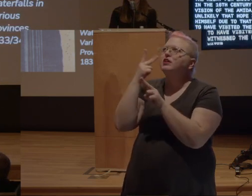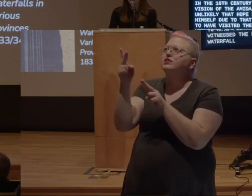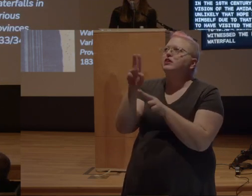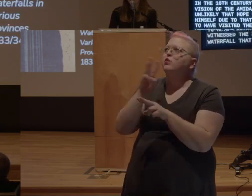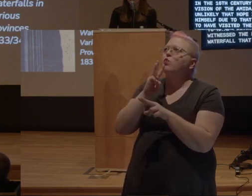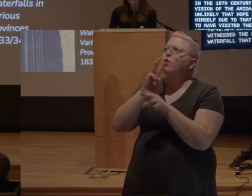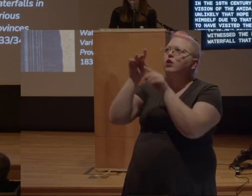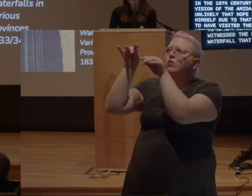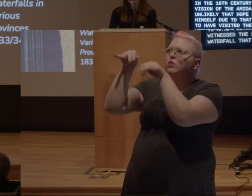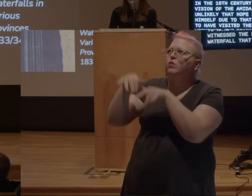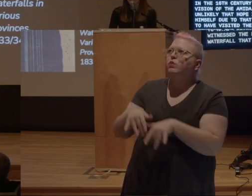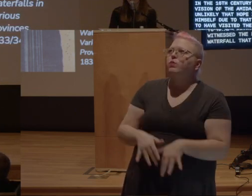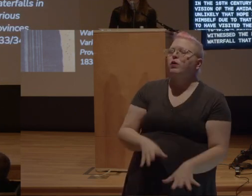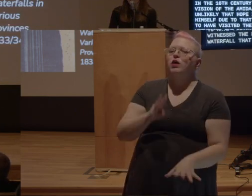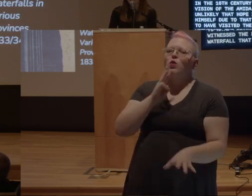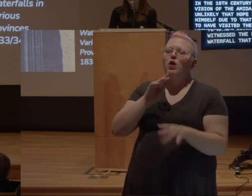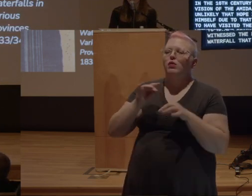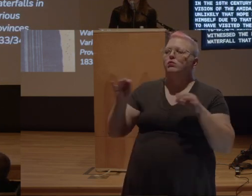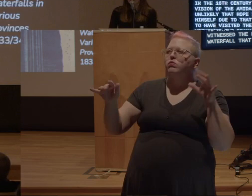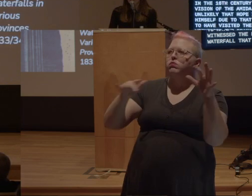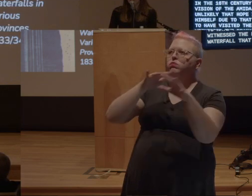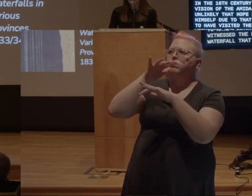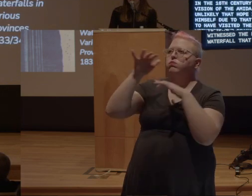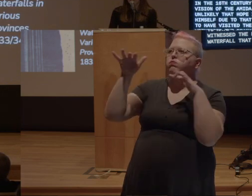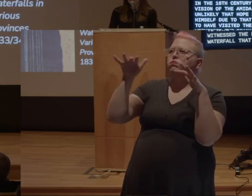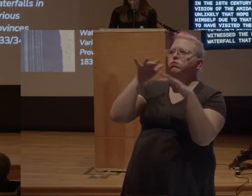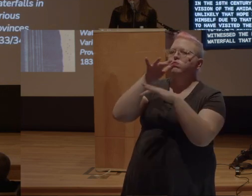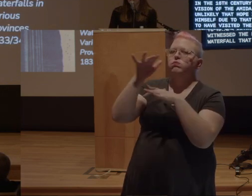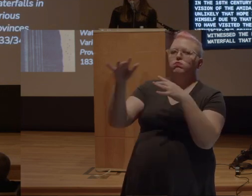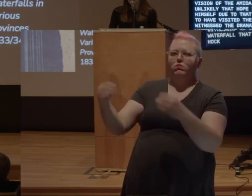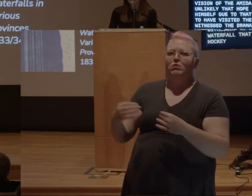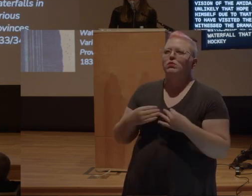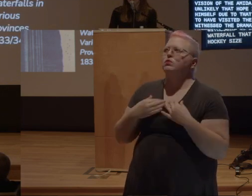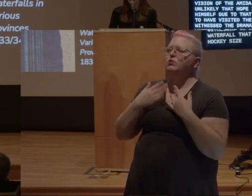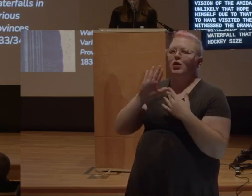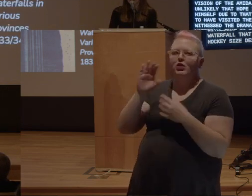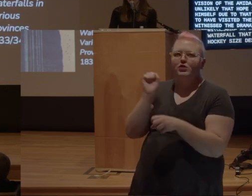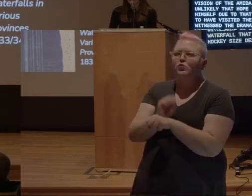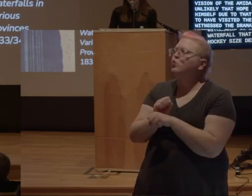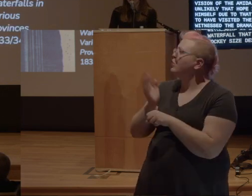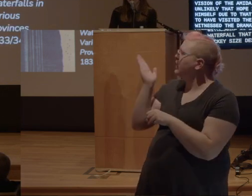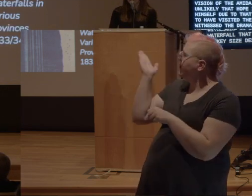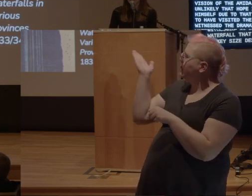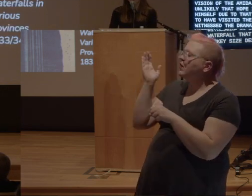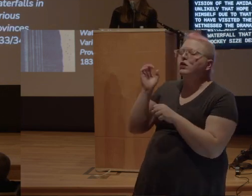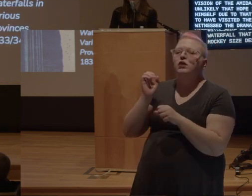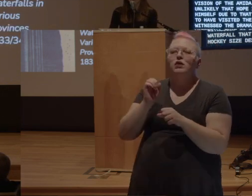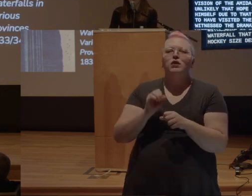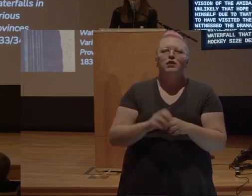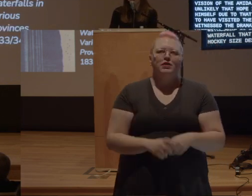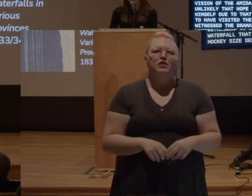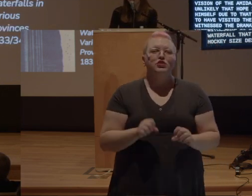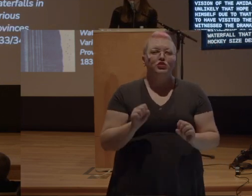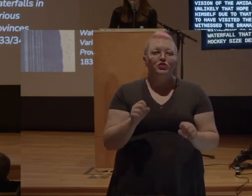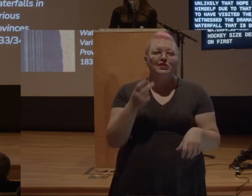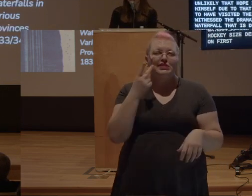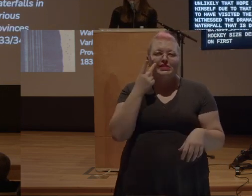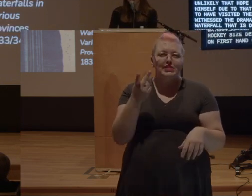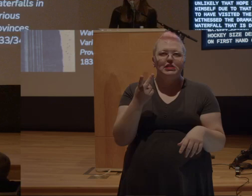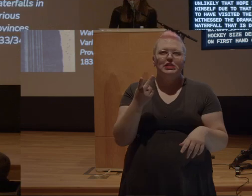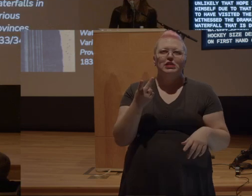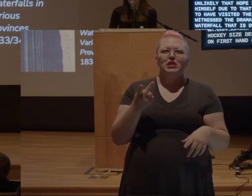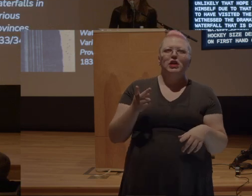is depicted on the left. However, Hokusai's design goes beyond a naturalism based on first-hand